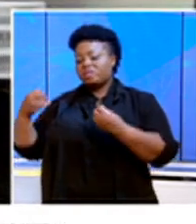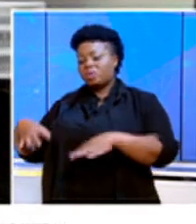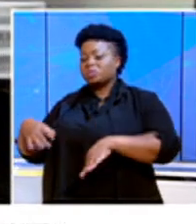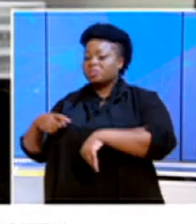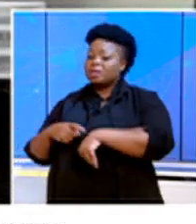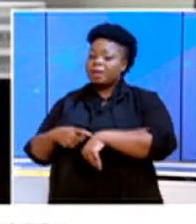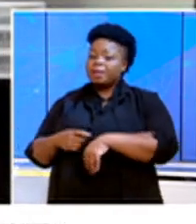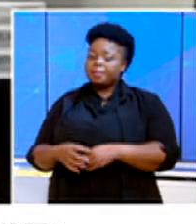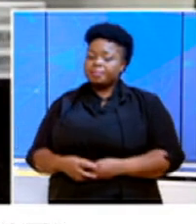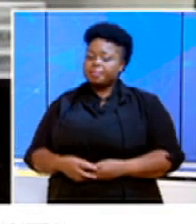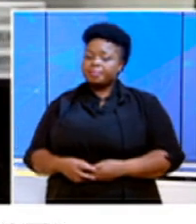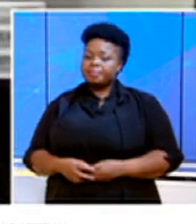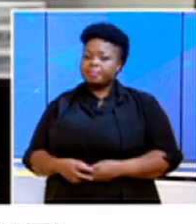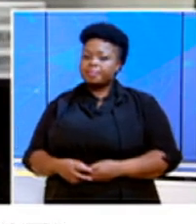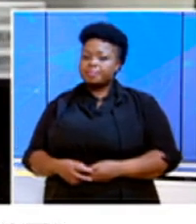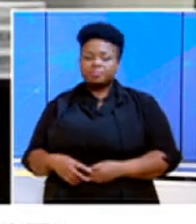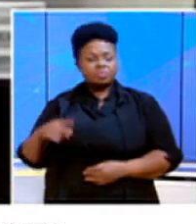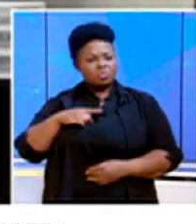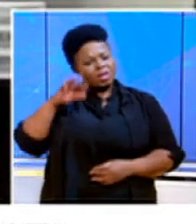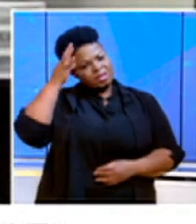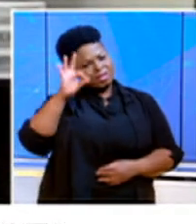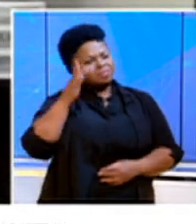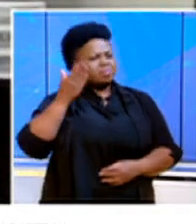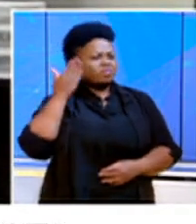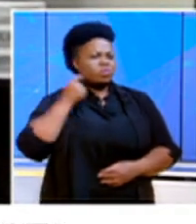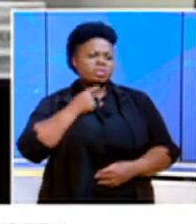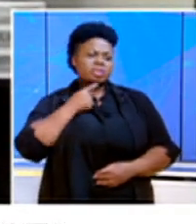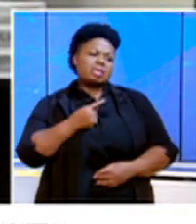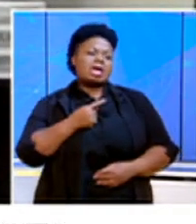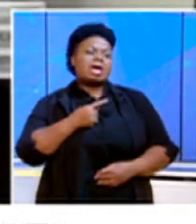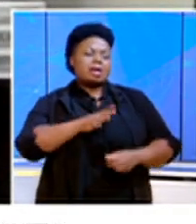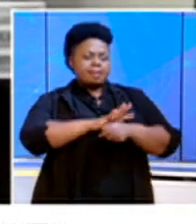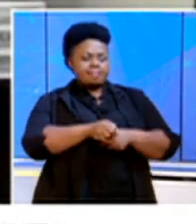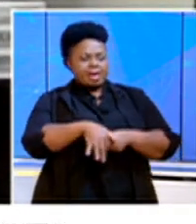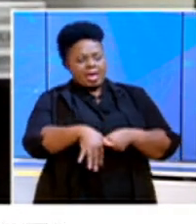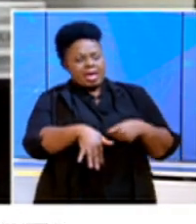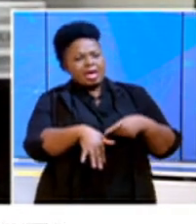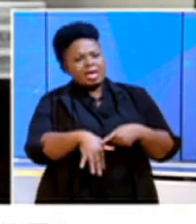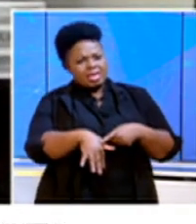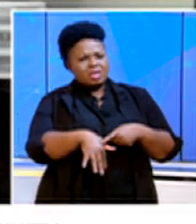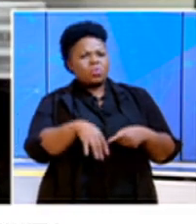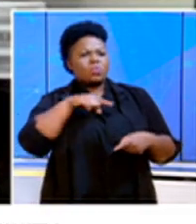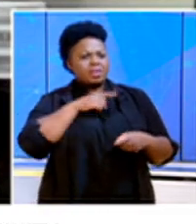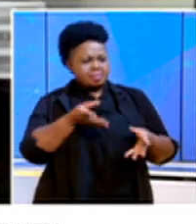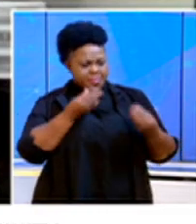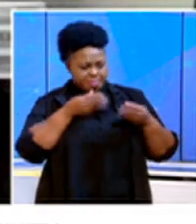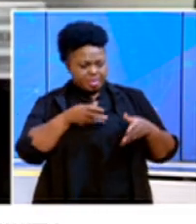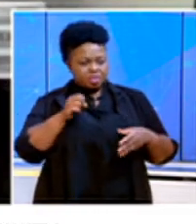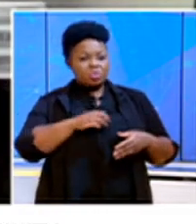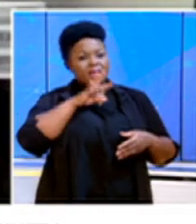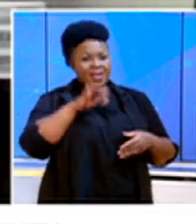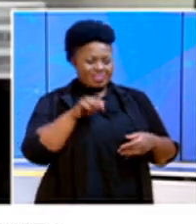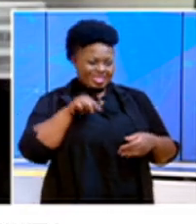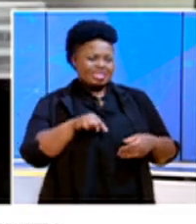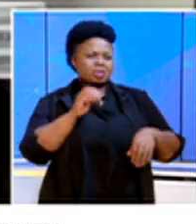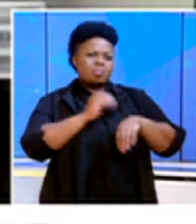and that, the government kept saying it was the new strain that was the variant that was found here in South